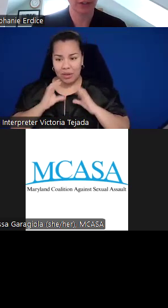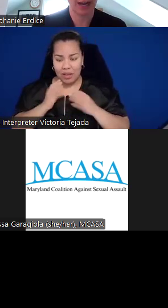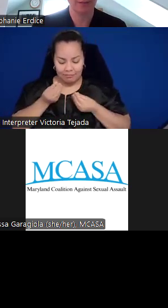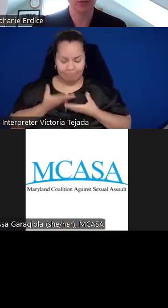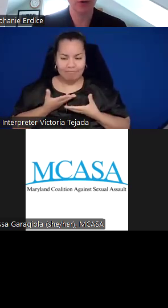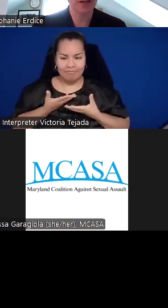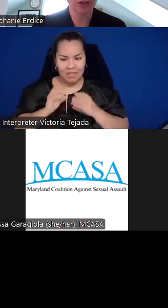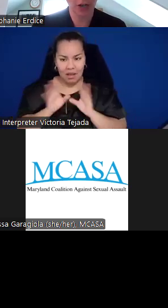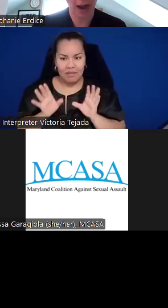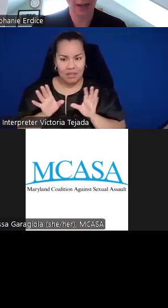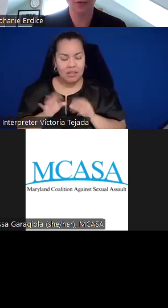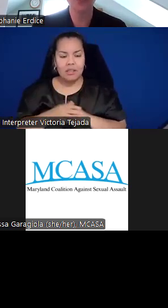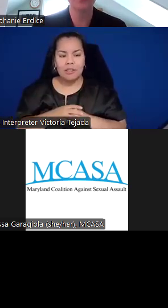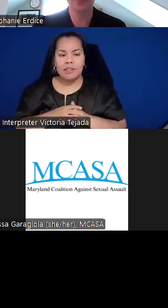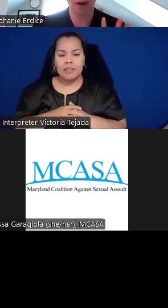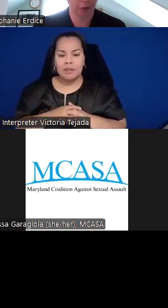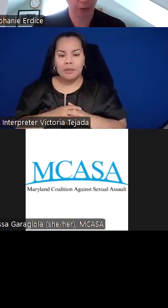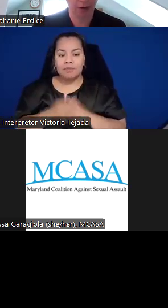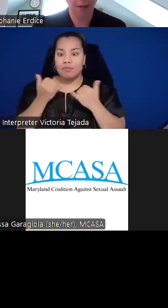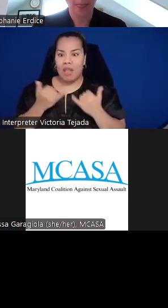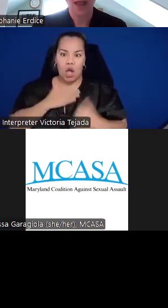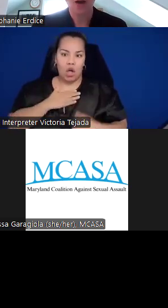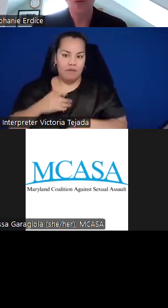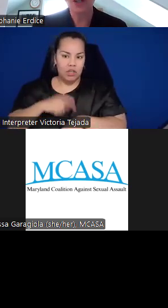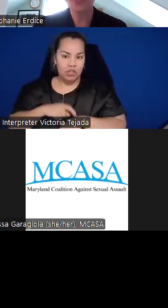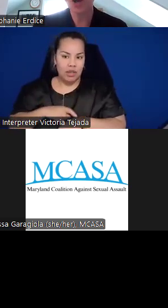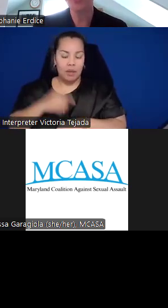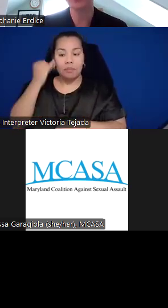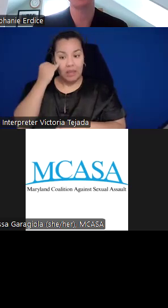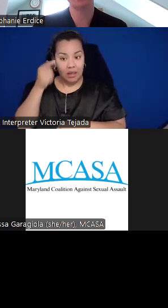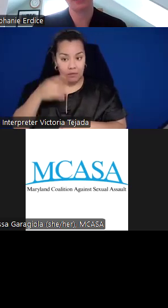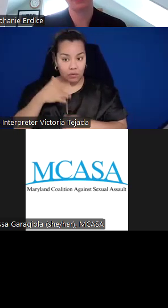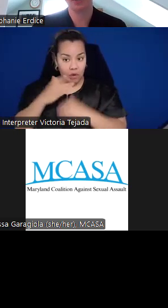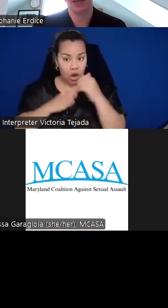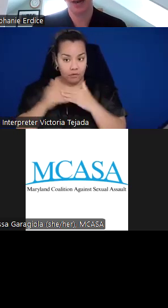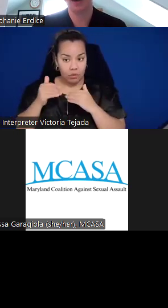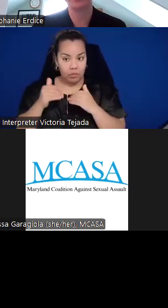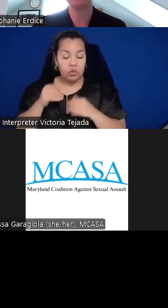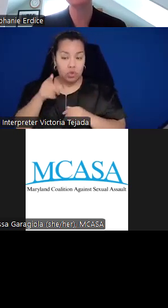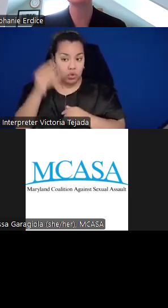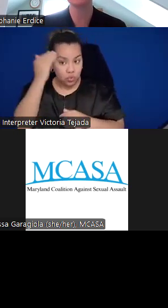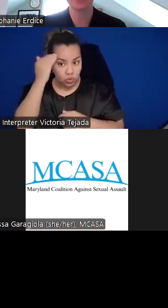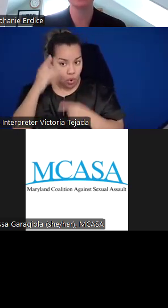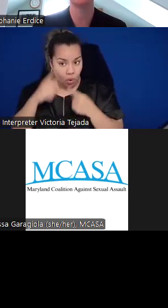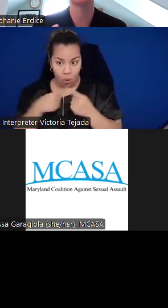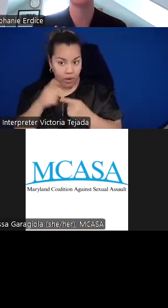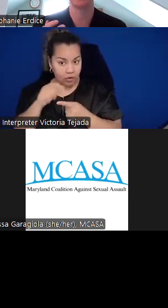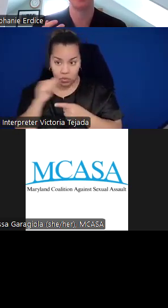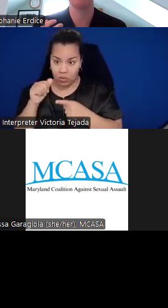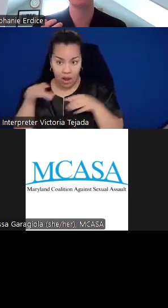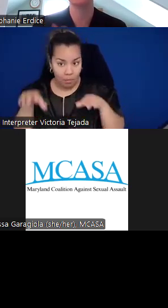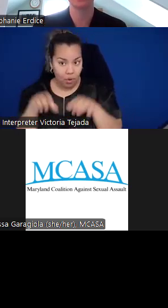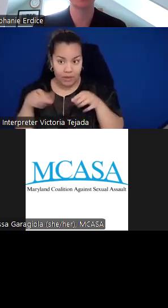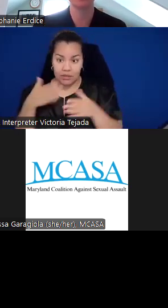little confession time. So put in the chat if you feel comfortable when you know that you aren't practicing good care. Like what signs in